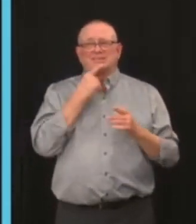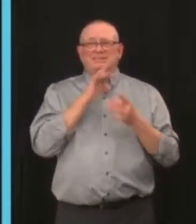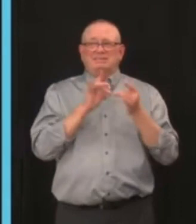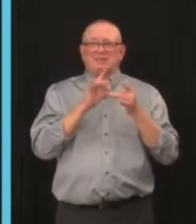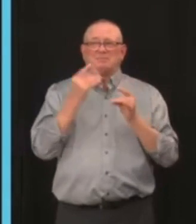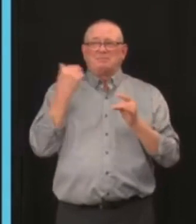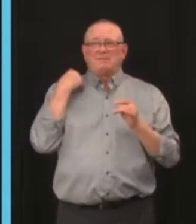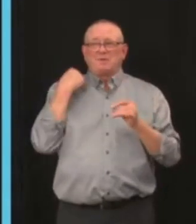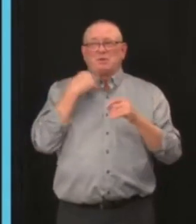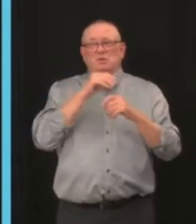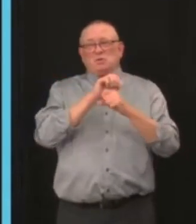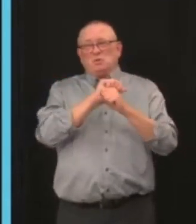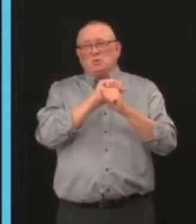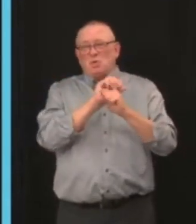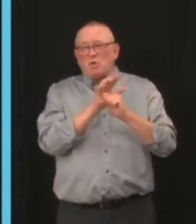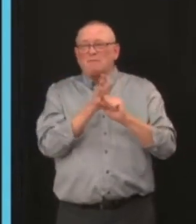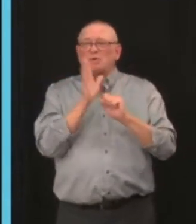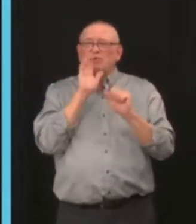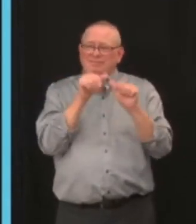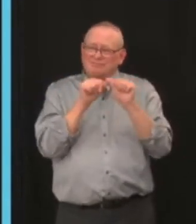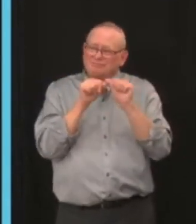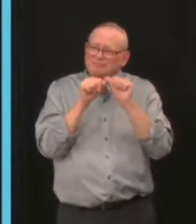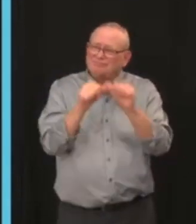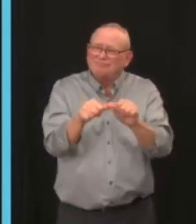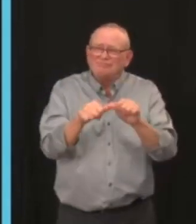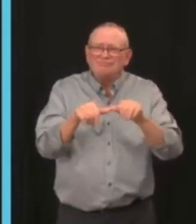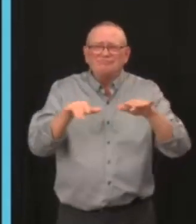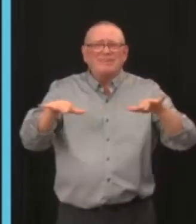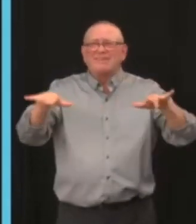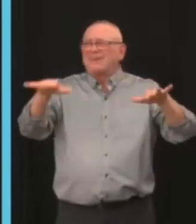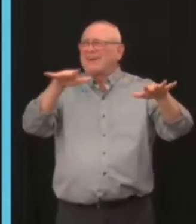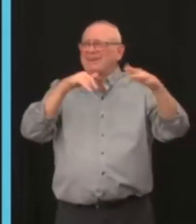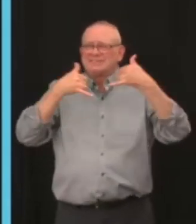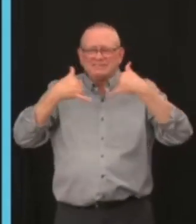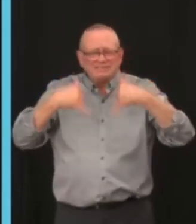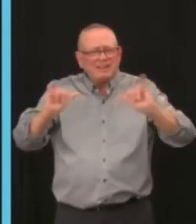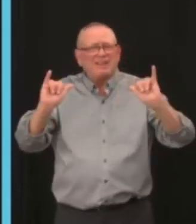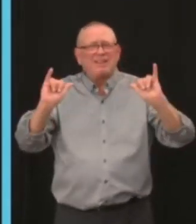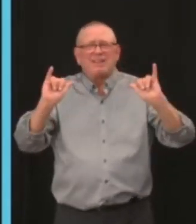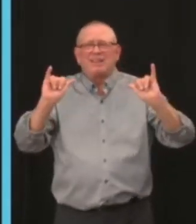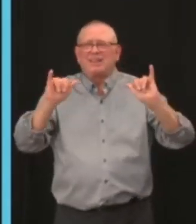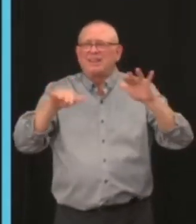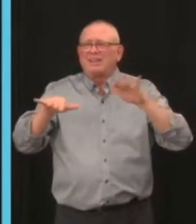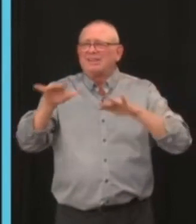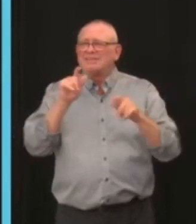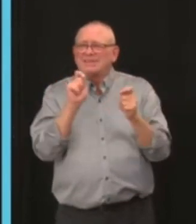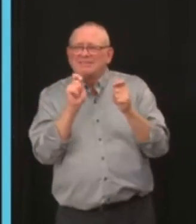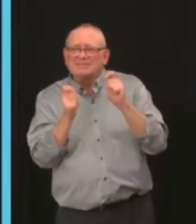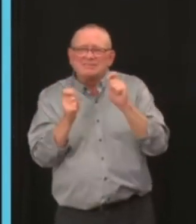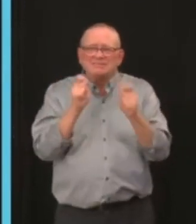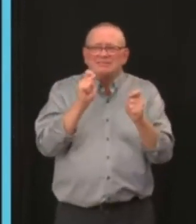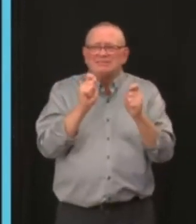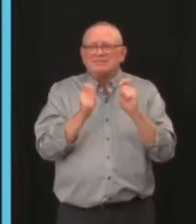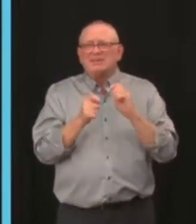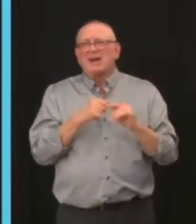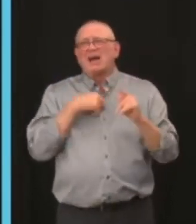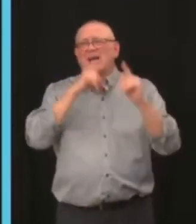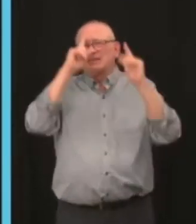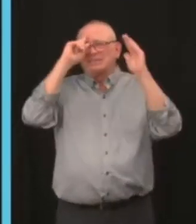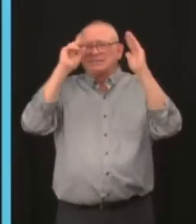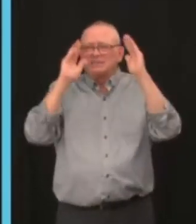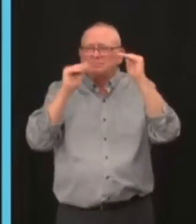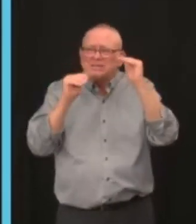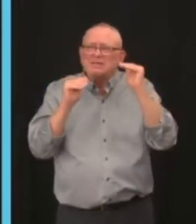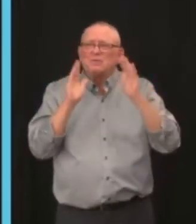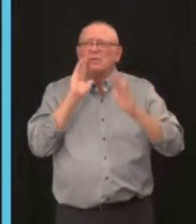will remain with us in kind of various waves. We should expect that it will return potentially